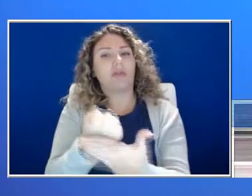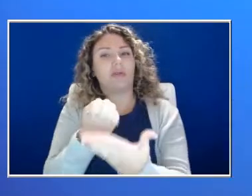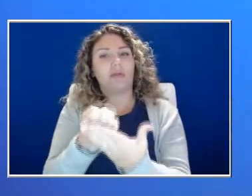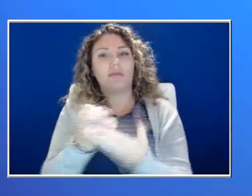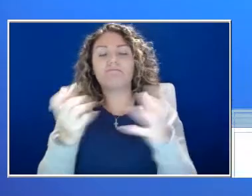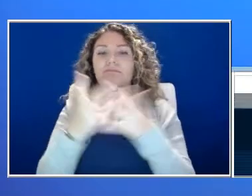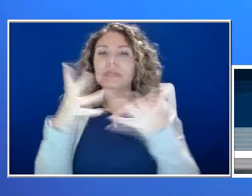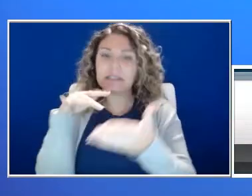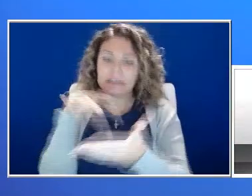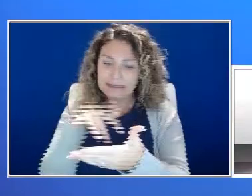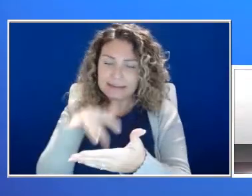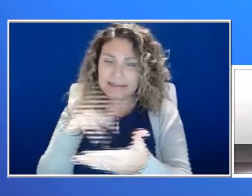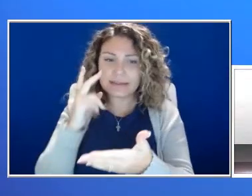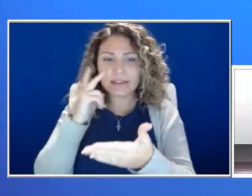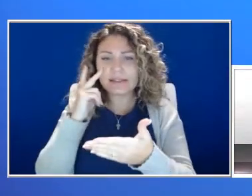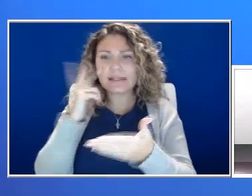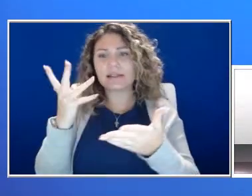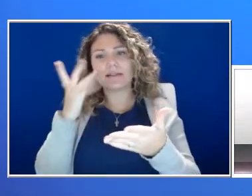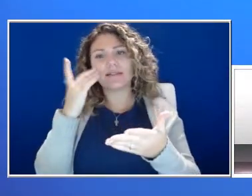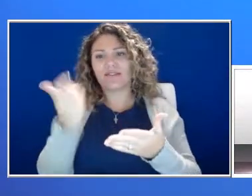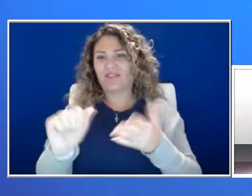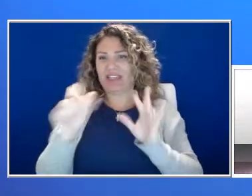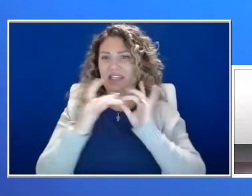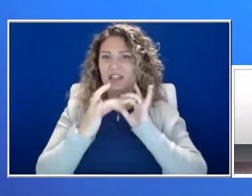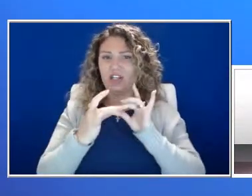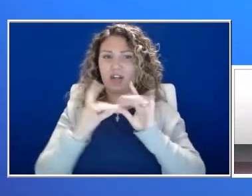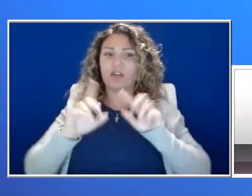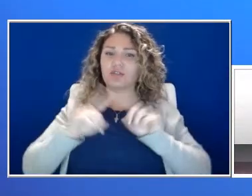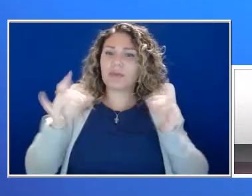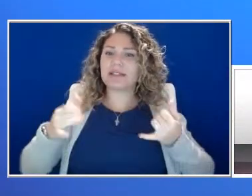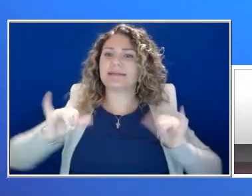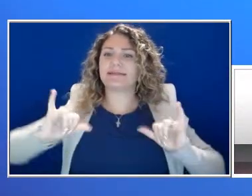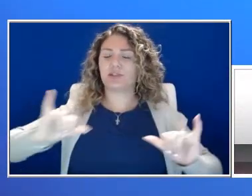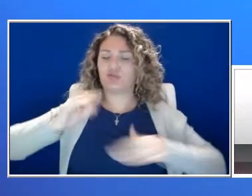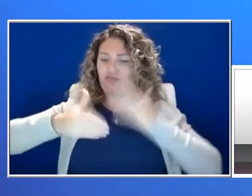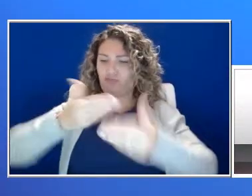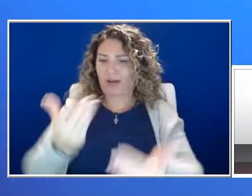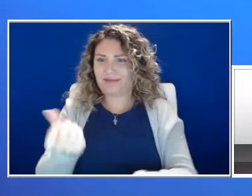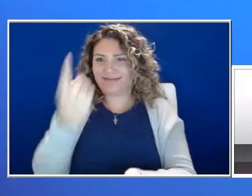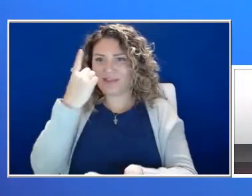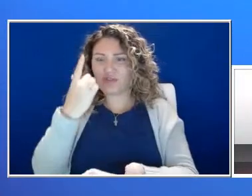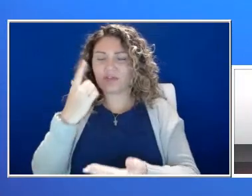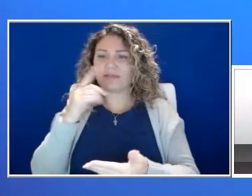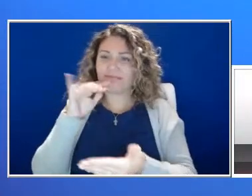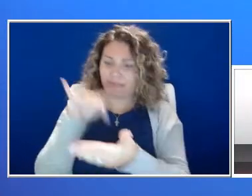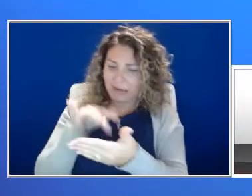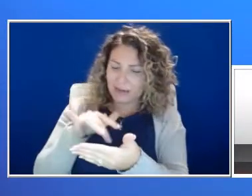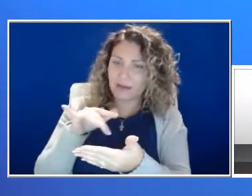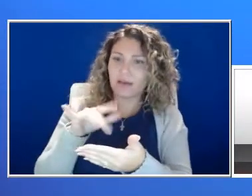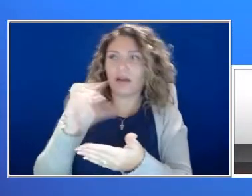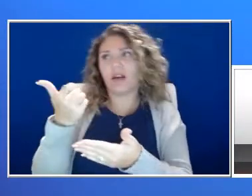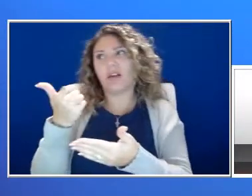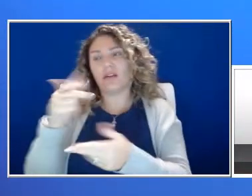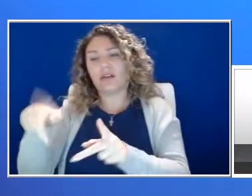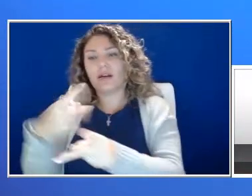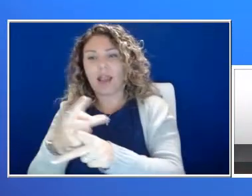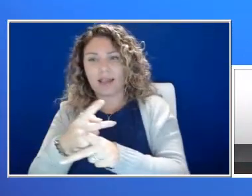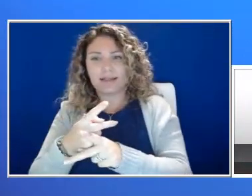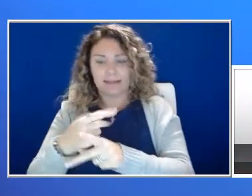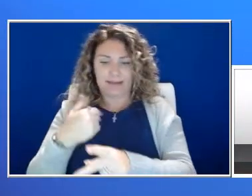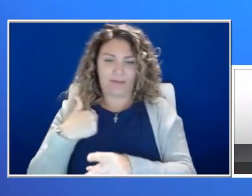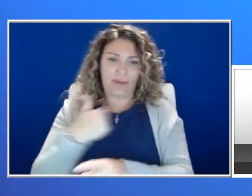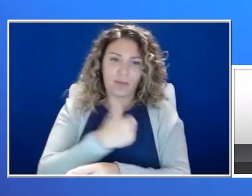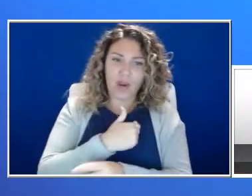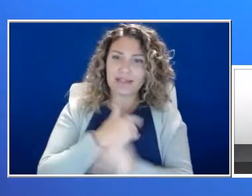actually see if it's any connection. We are still in the process of understanding it. Unlike other cancers like breast cancer, maybe colon cancer, we don't have